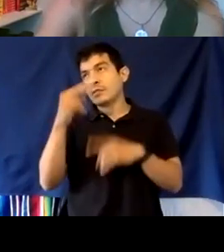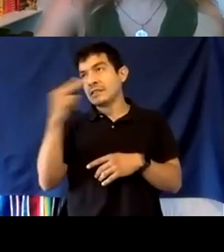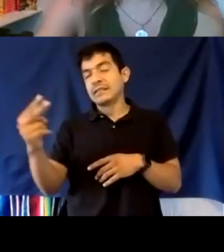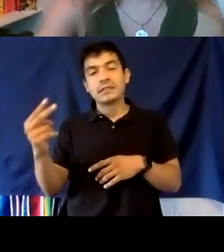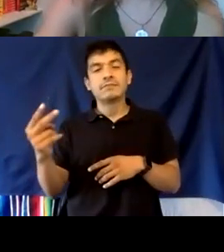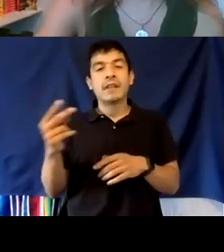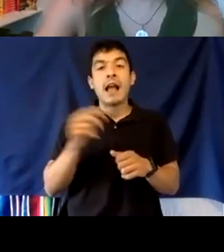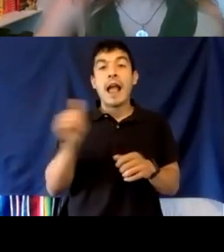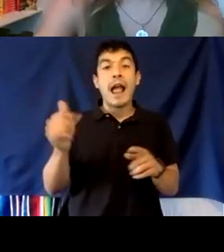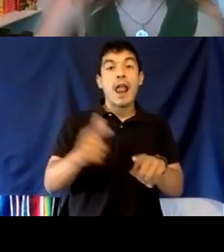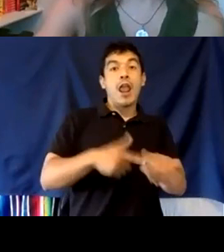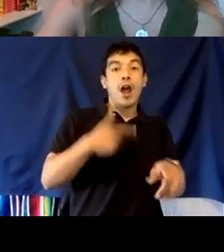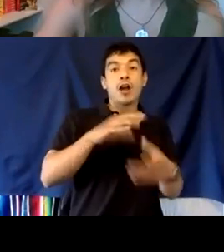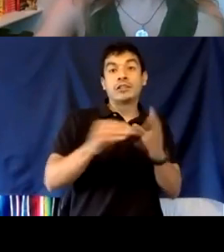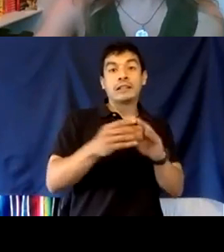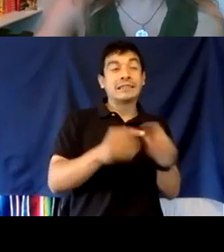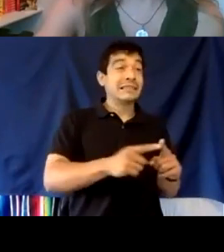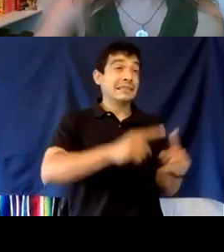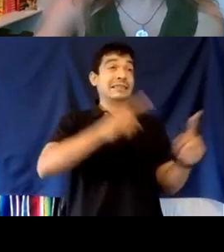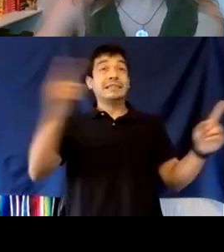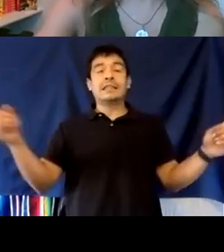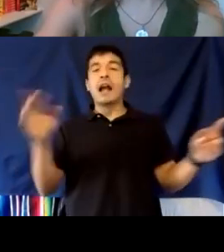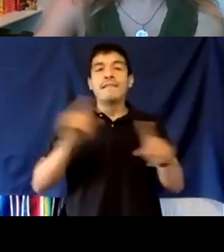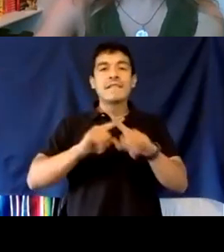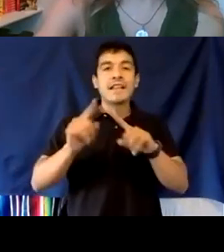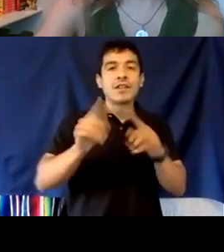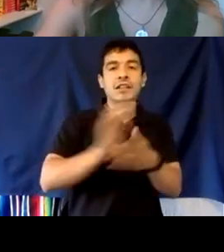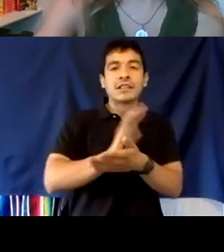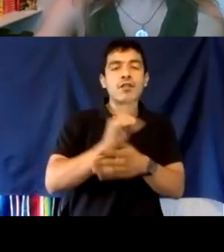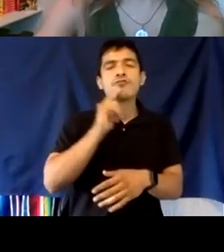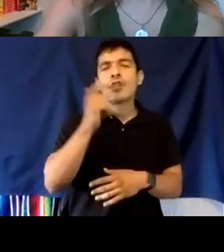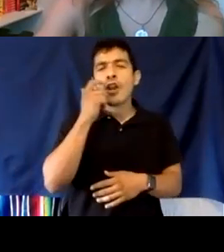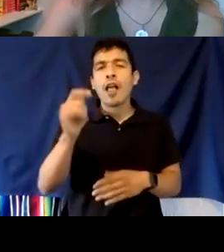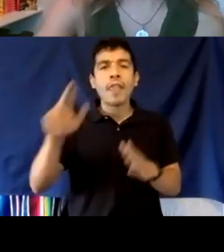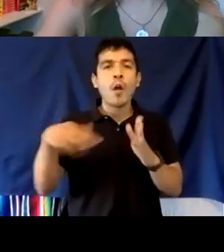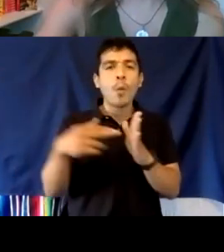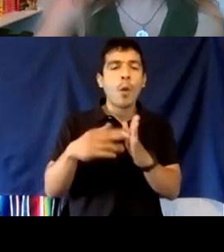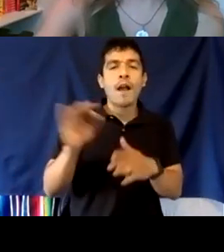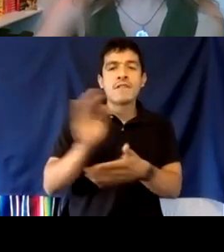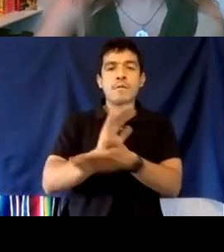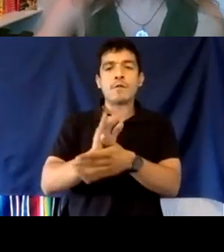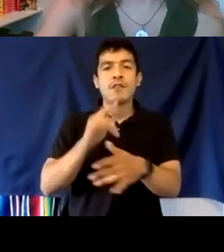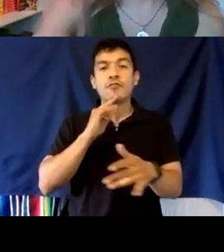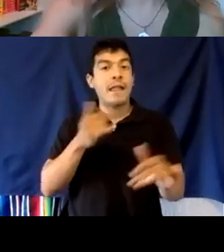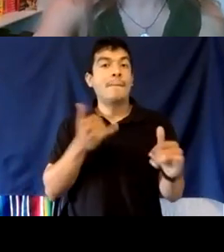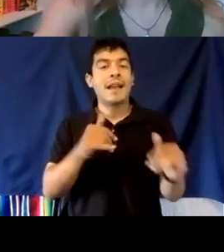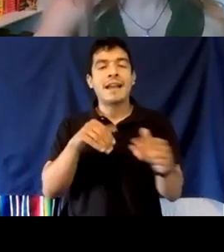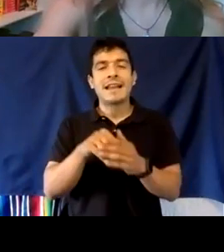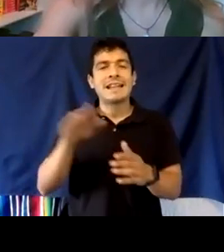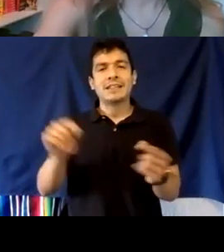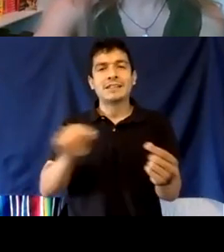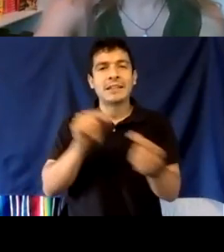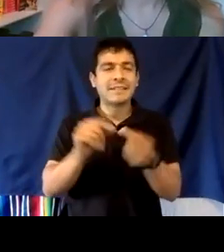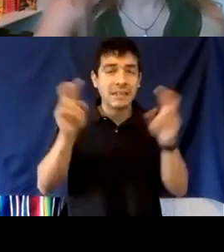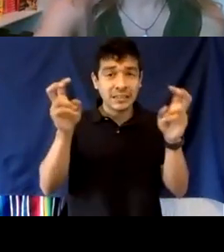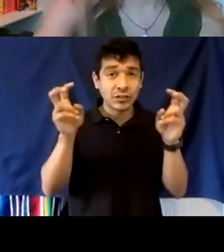a longitudinal study of multiple films, but really looking at the role that nonfiction plays on specific